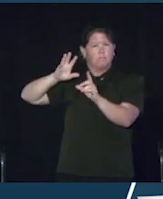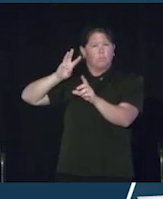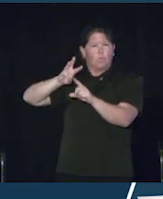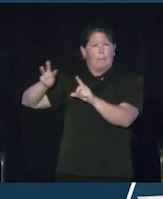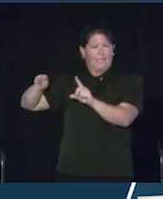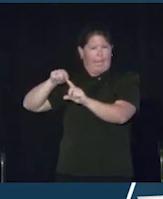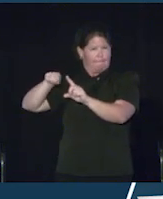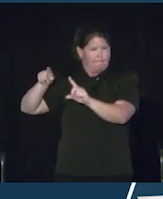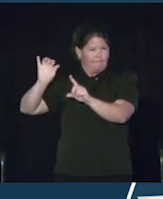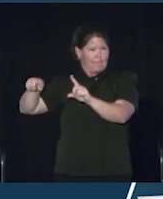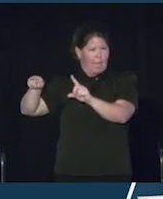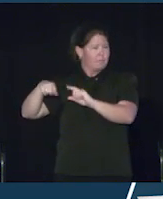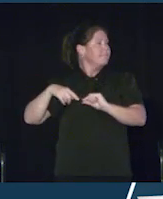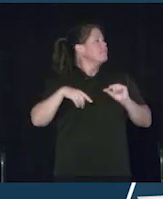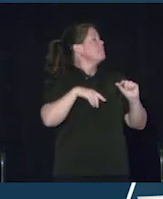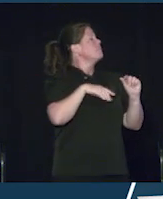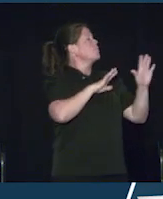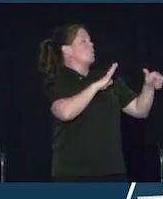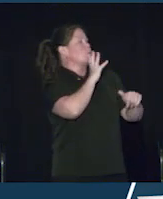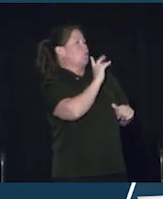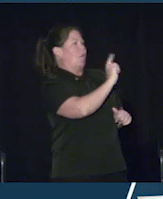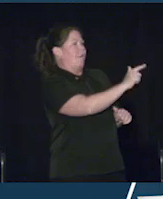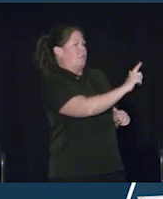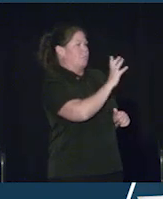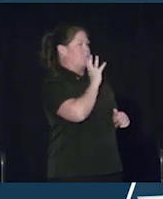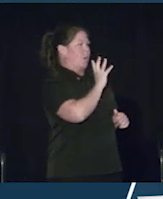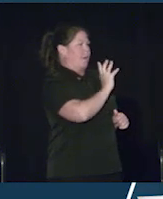We'll get it for you. Let's talk afterwards. Yeah.